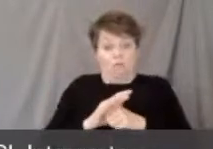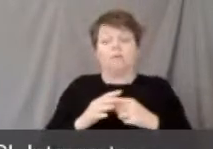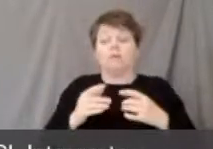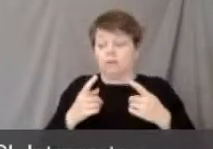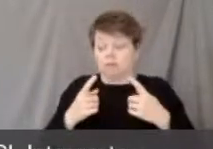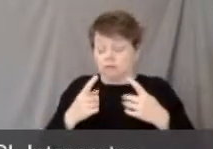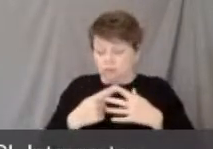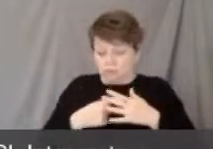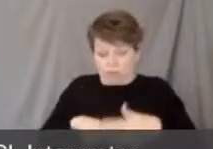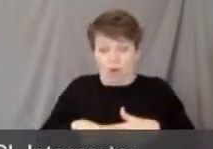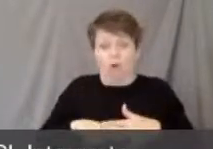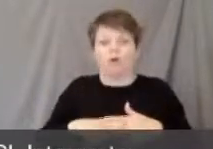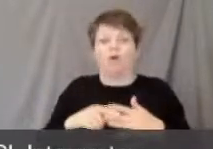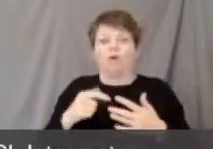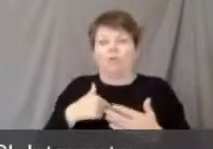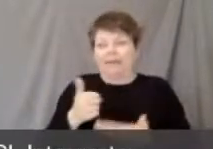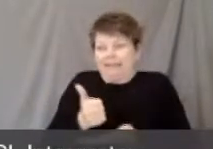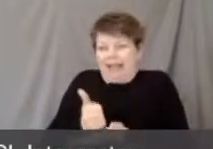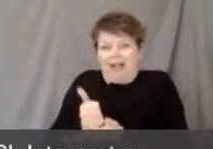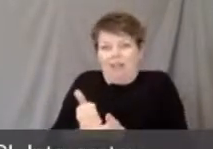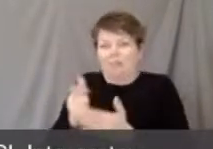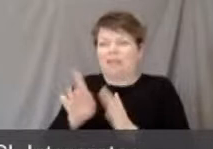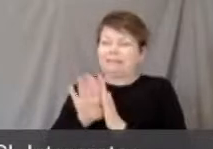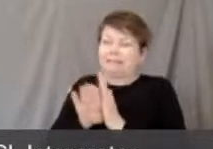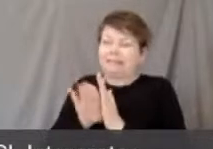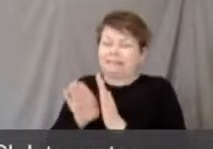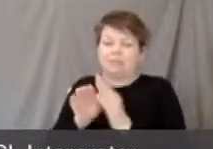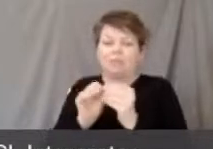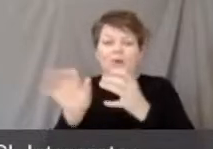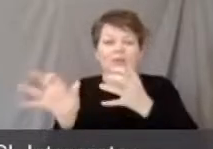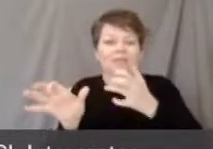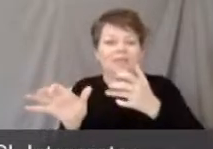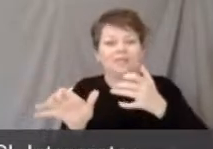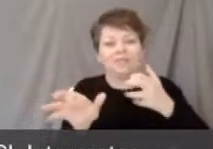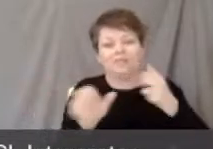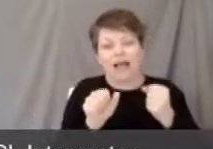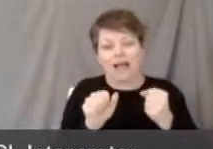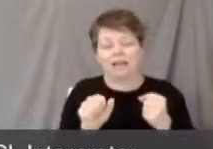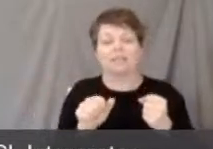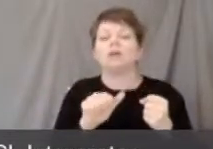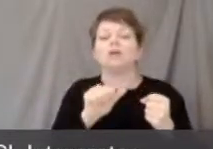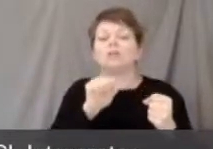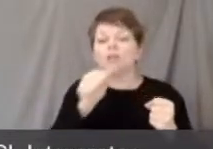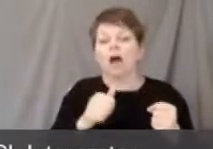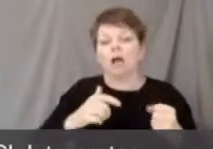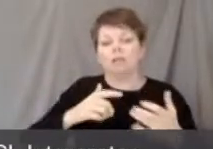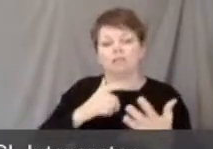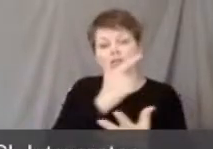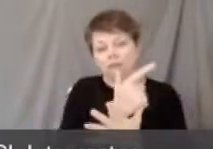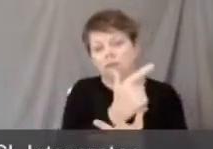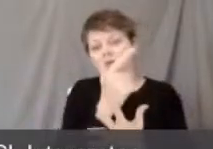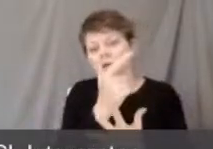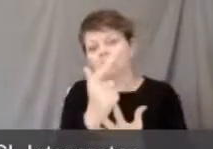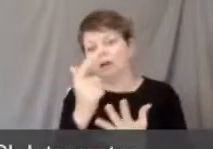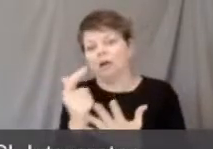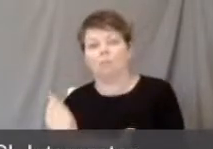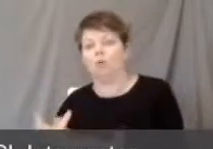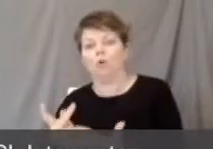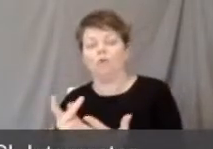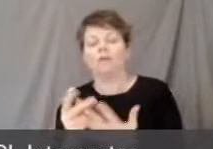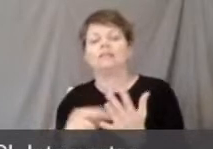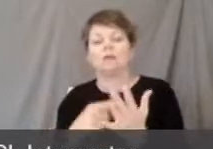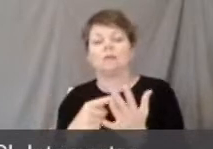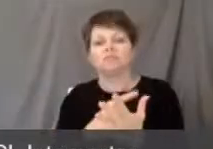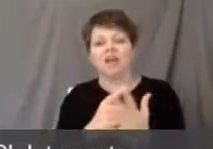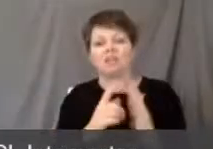help vaccine manufacturers do this process much more quickly by overlapping phases. So basically, we did things all at the same